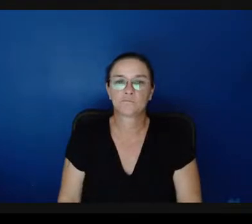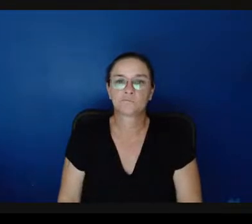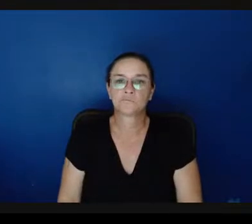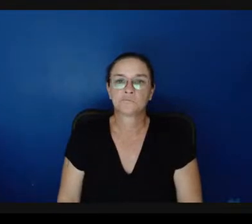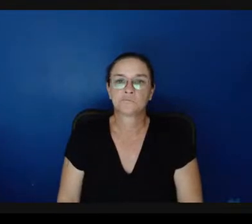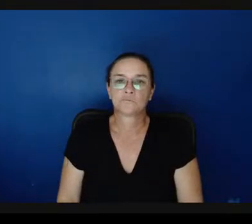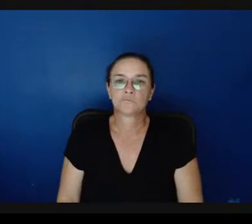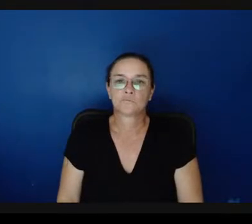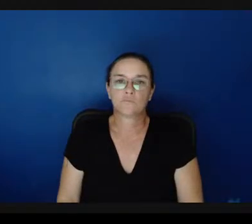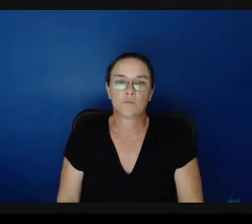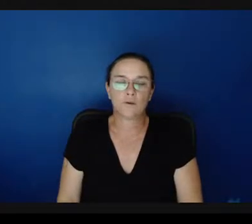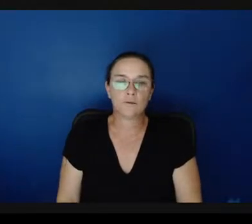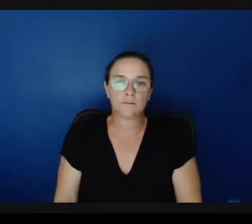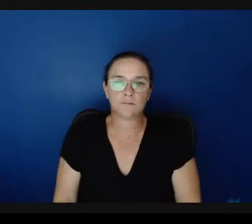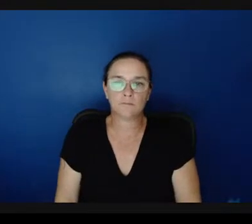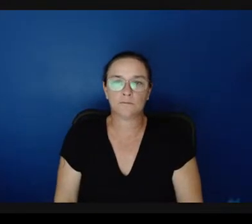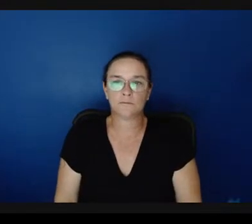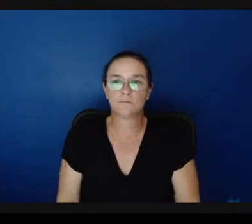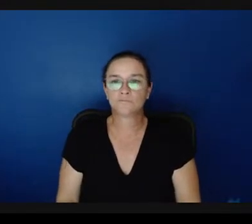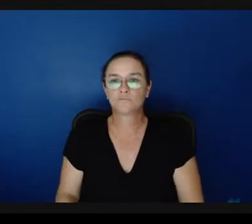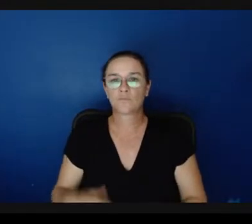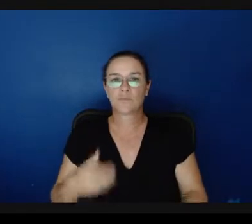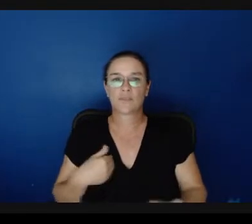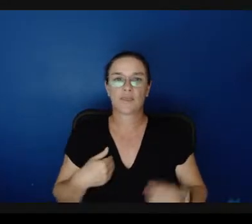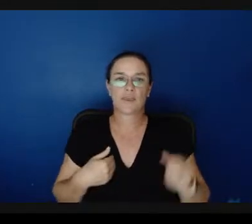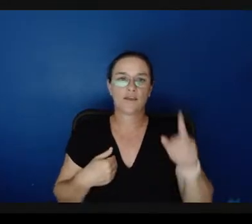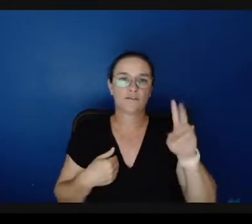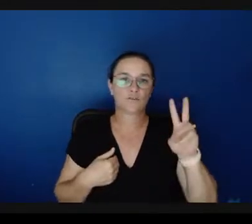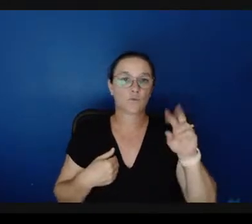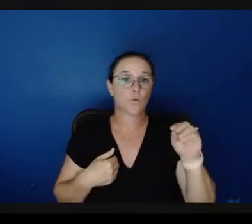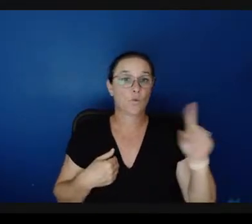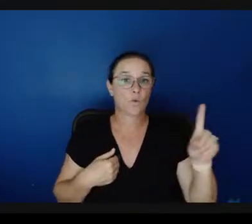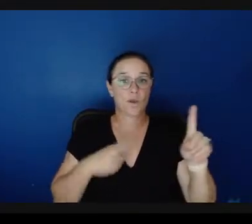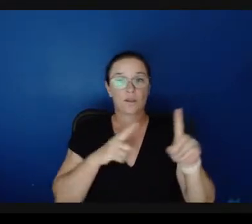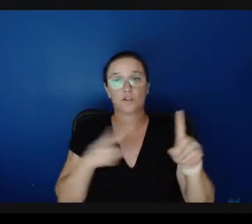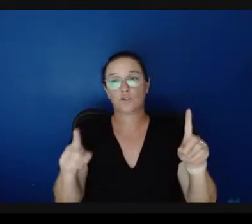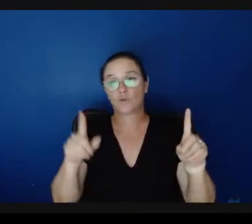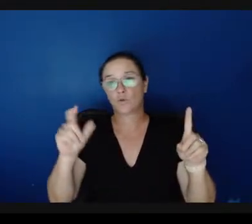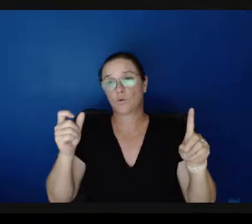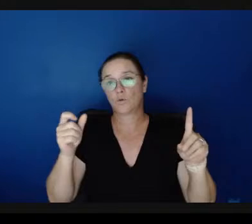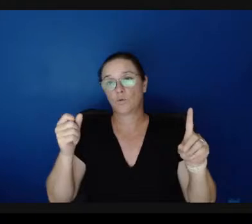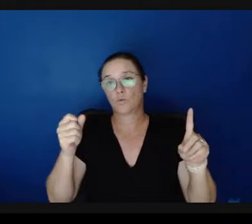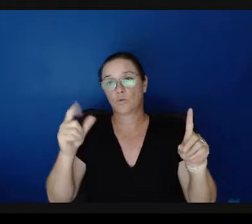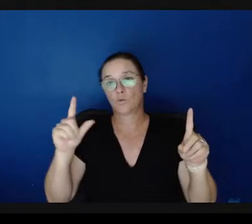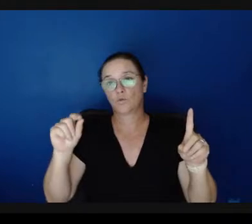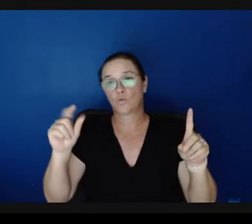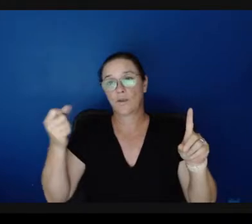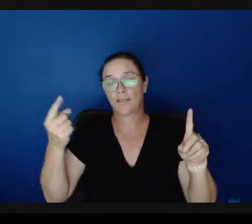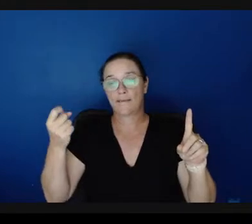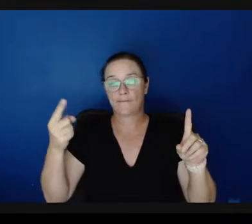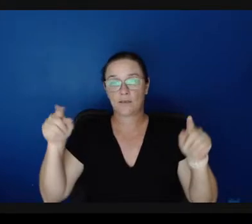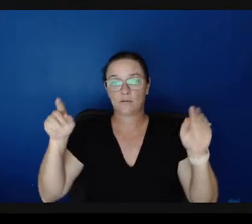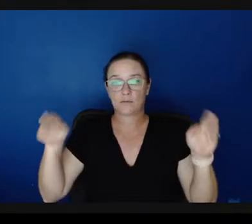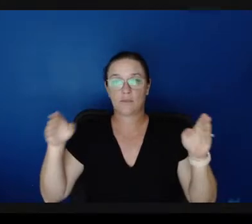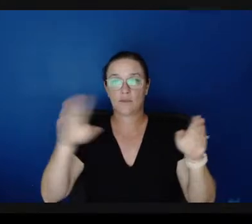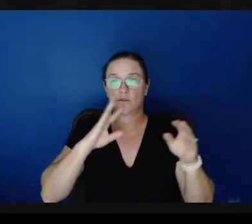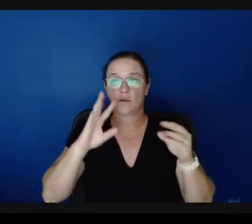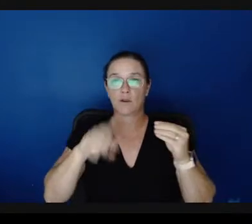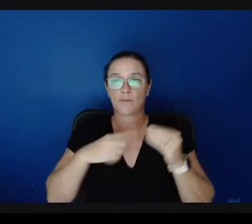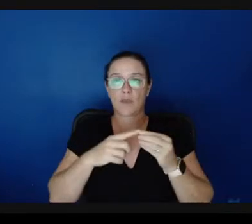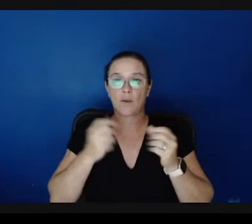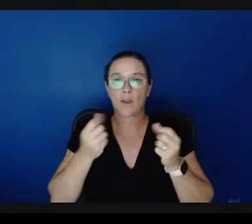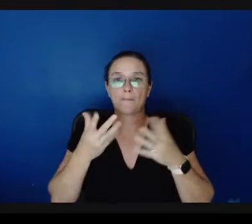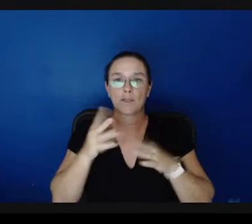And 2001 to 2011 here. What they're noting, and this is the interesting thing here to show how much the effect actually can